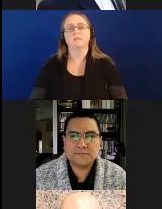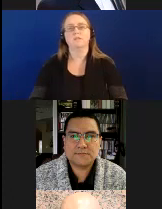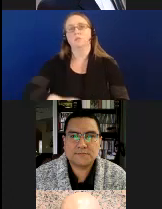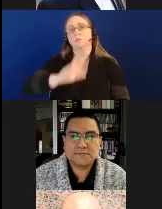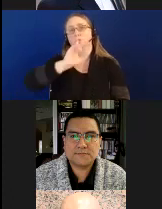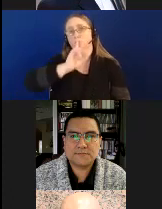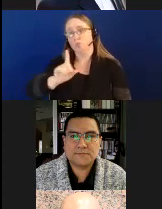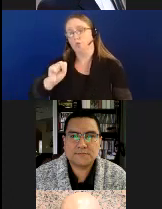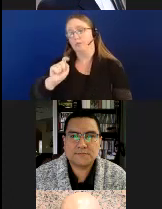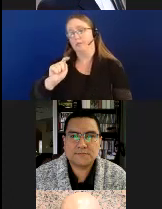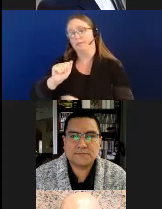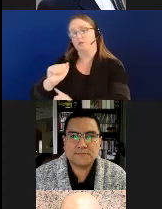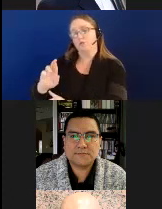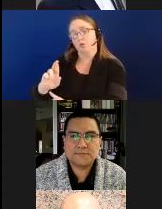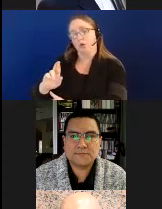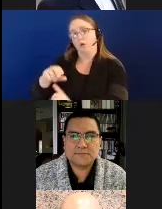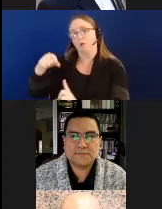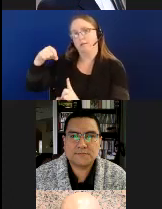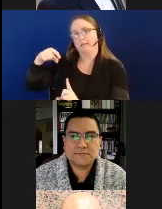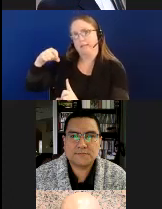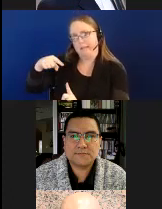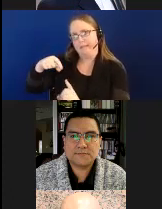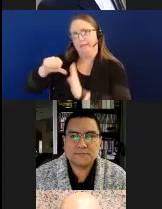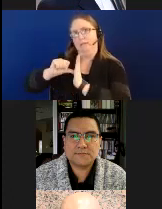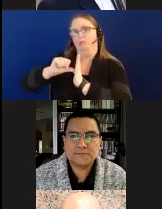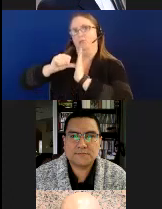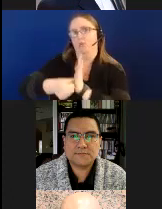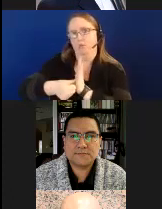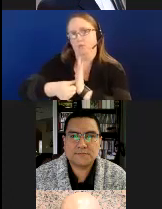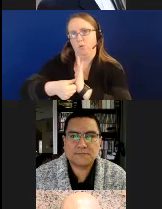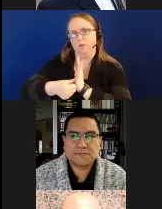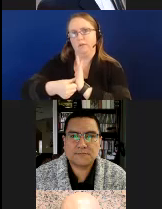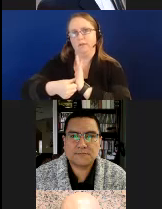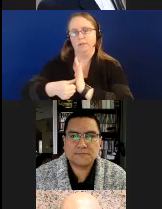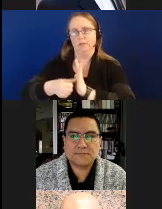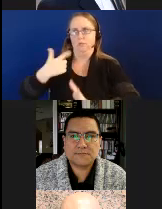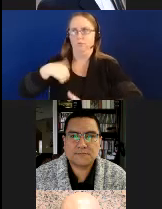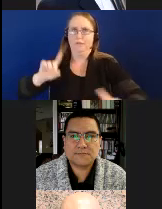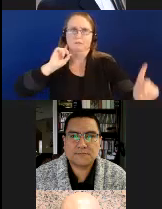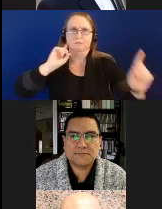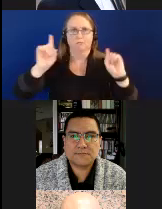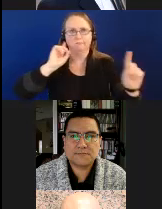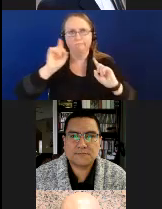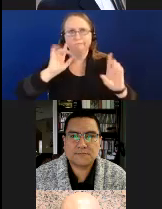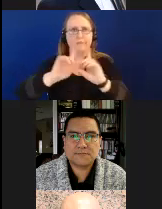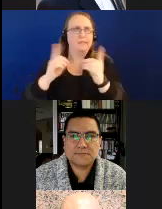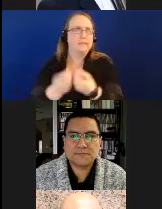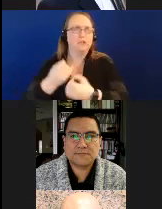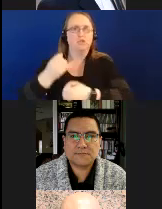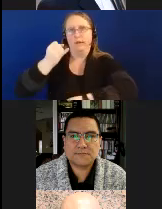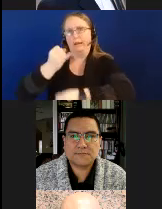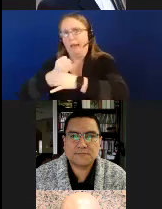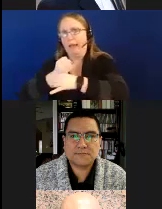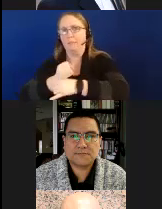that STAAR is signaling and reinforcing what we're hearing from districts, campuses around what it is that they